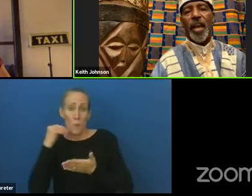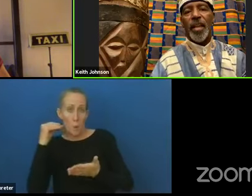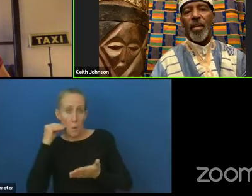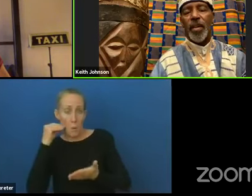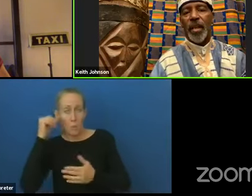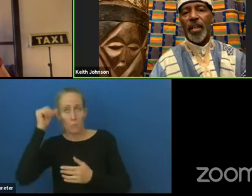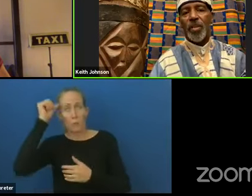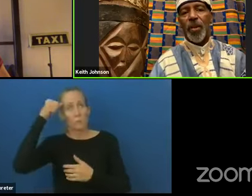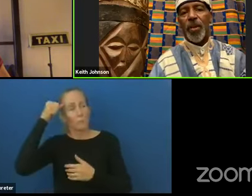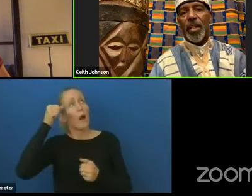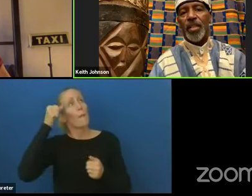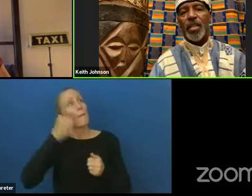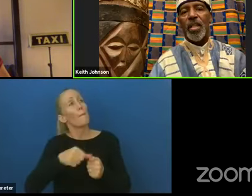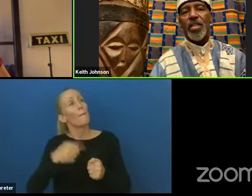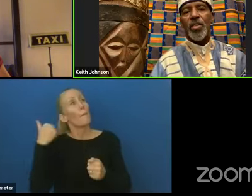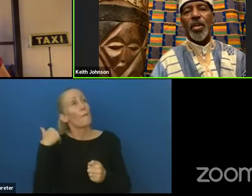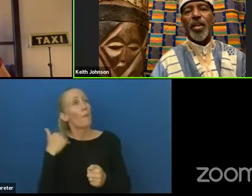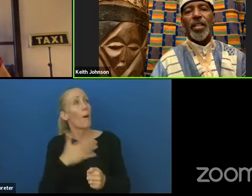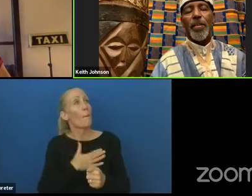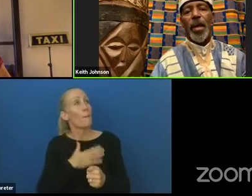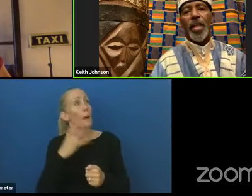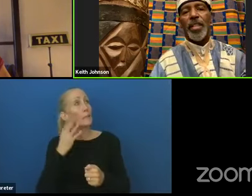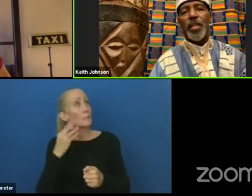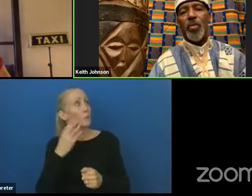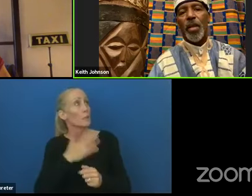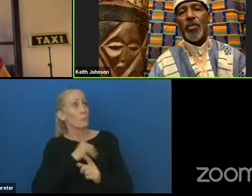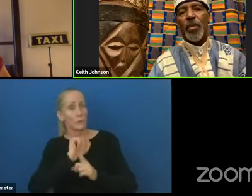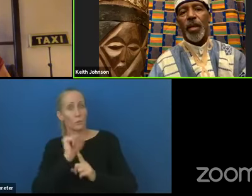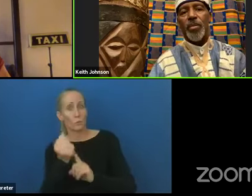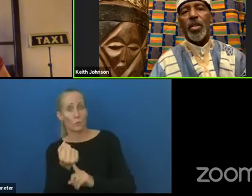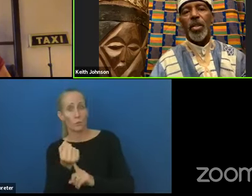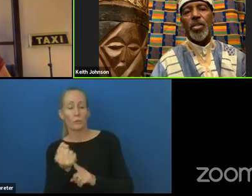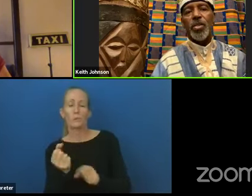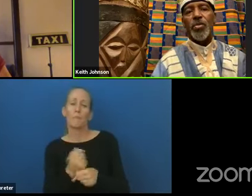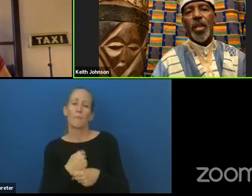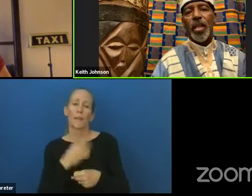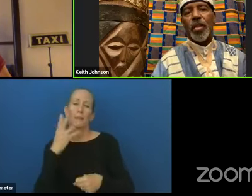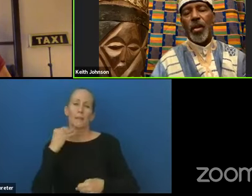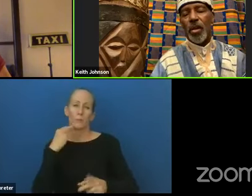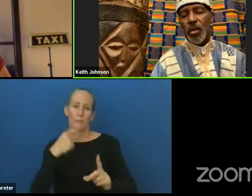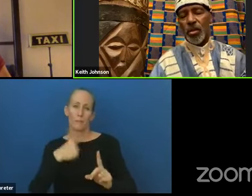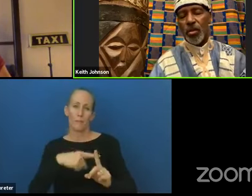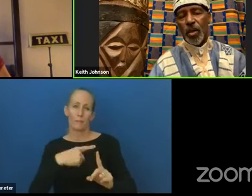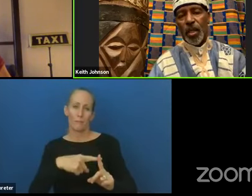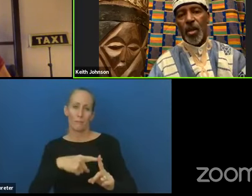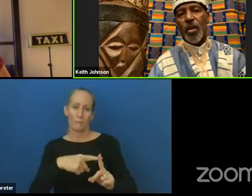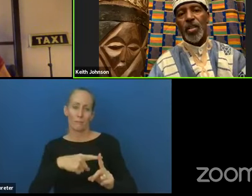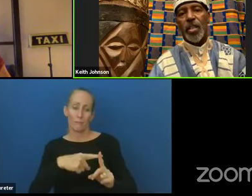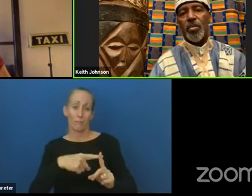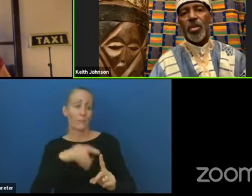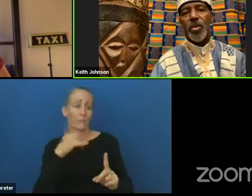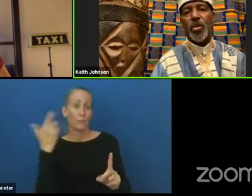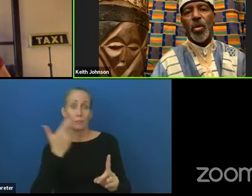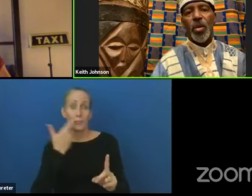that they had or that experience, so that it's a positive one for them to encourage them to,